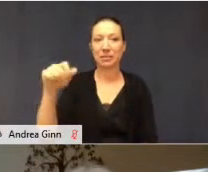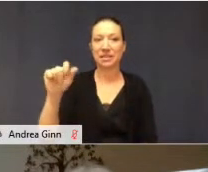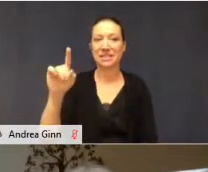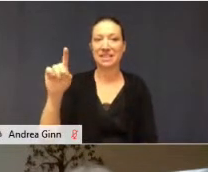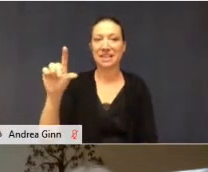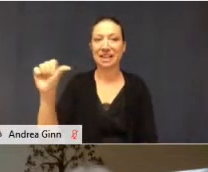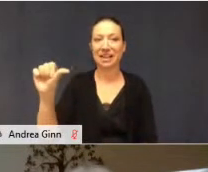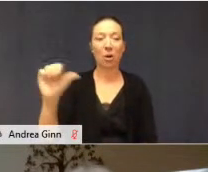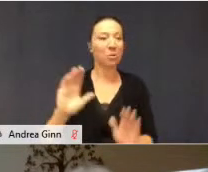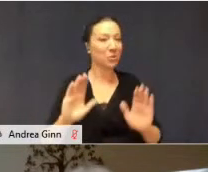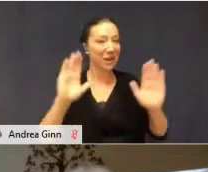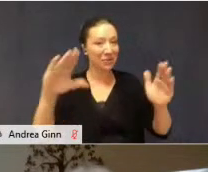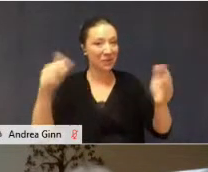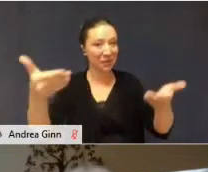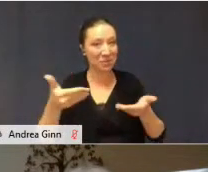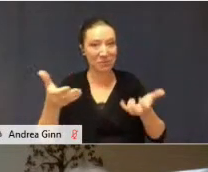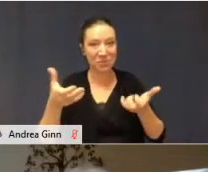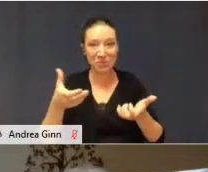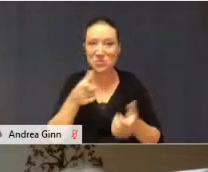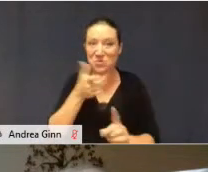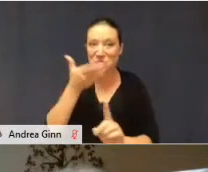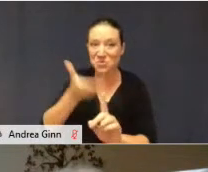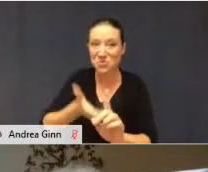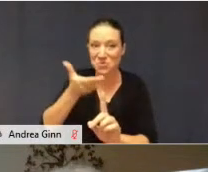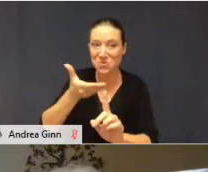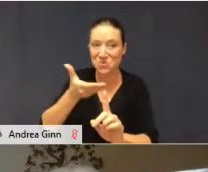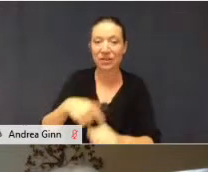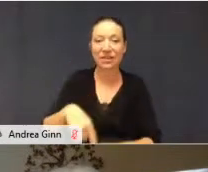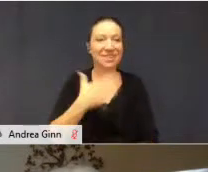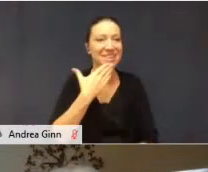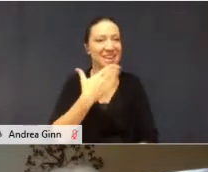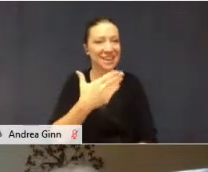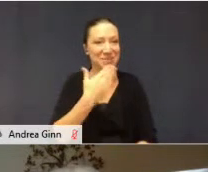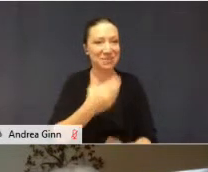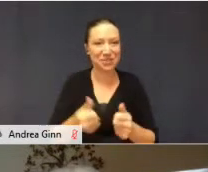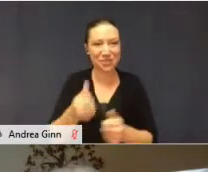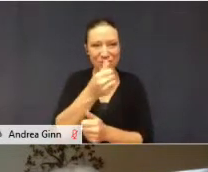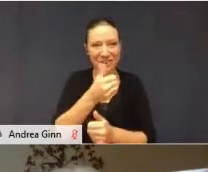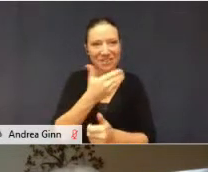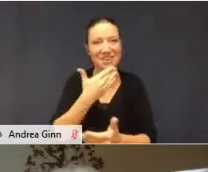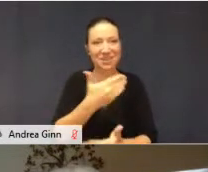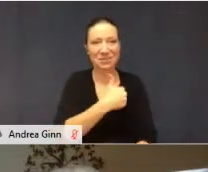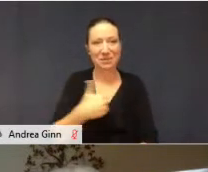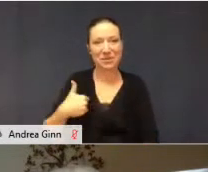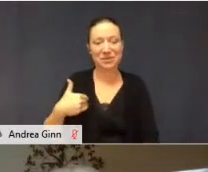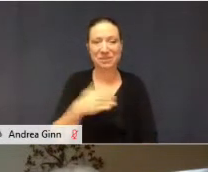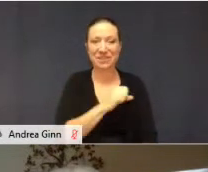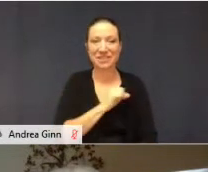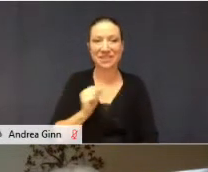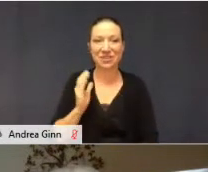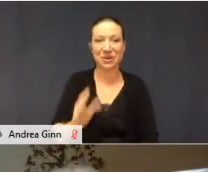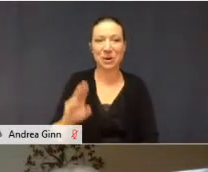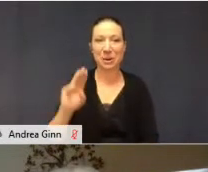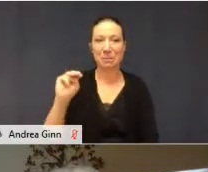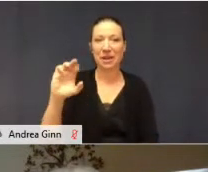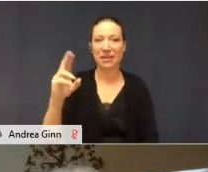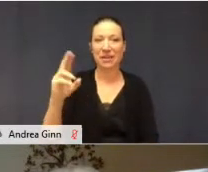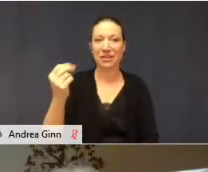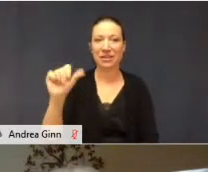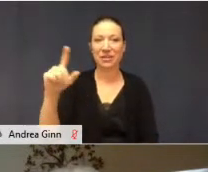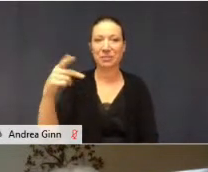want to introduce yourself? Thank you, Mr. Chairman and members. Senator Michael Padilla. I represent the southwest quadrant of Bernalillo County,